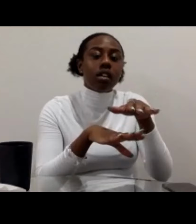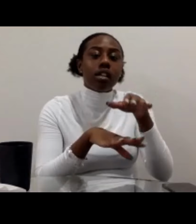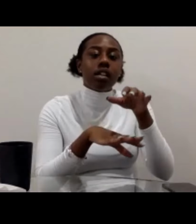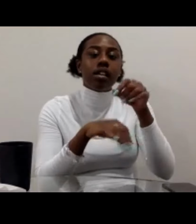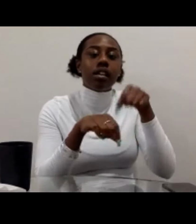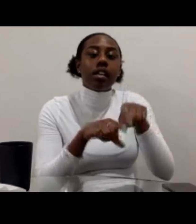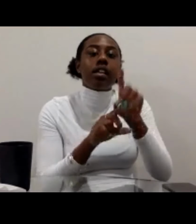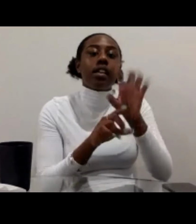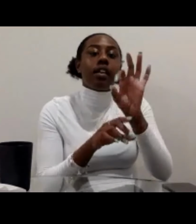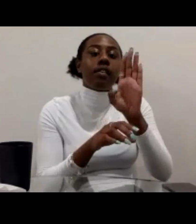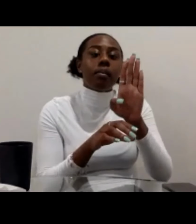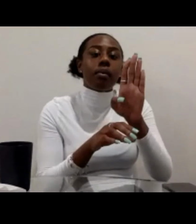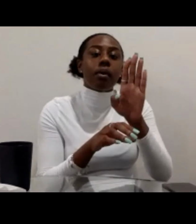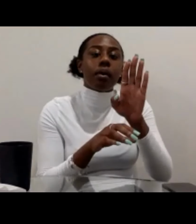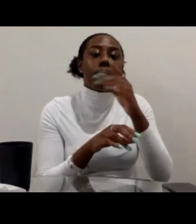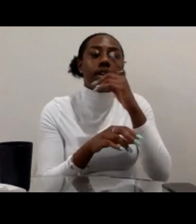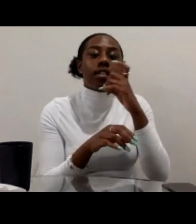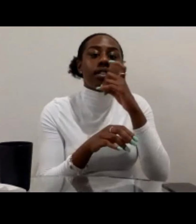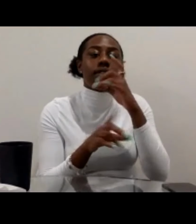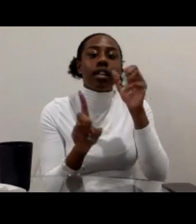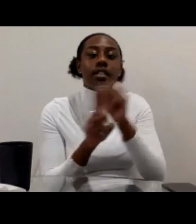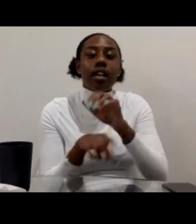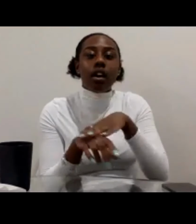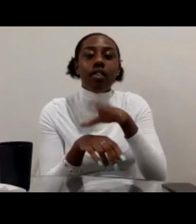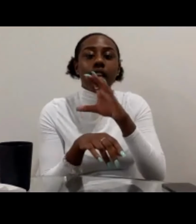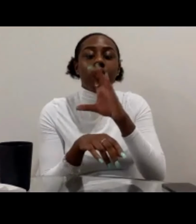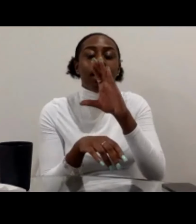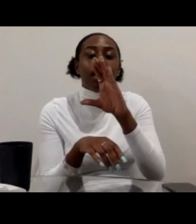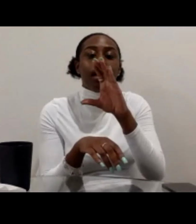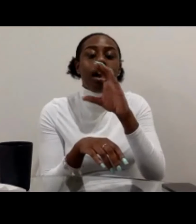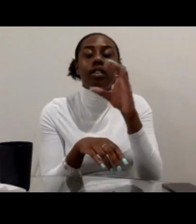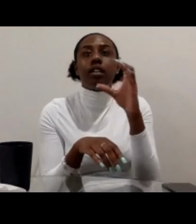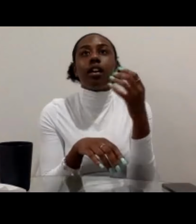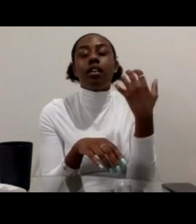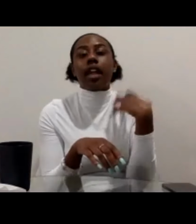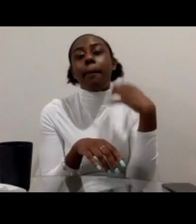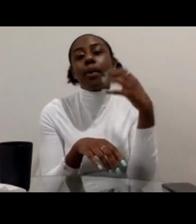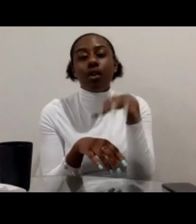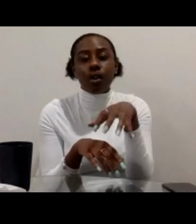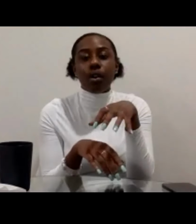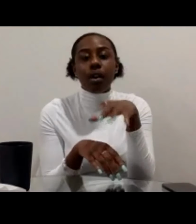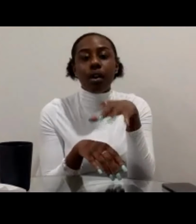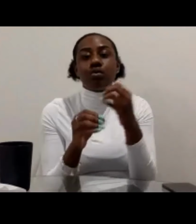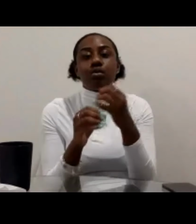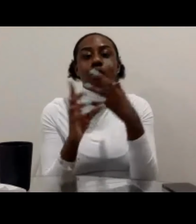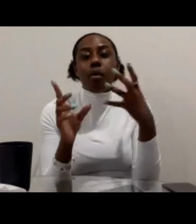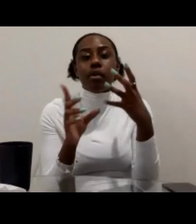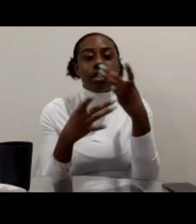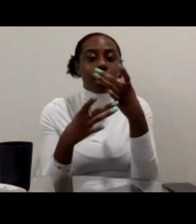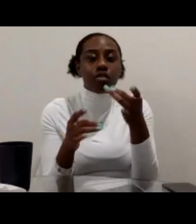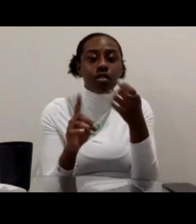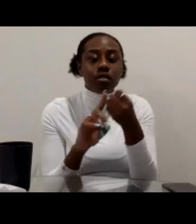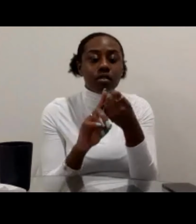light of the attack at the Capitol, because there was so much, you know, interest to expand domestic terrorism